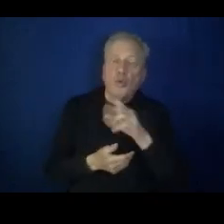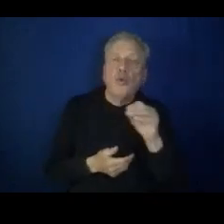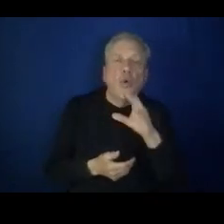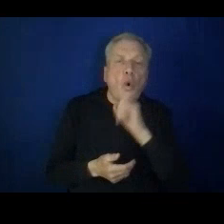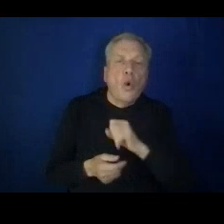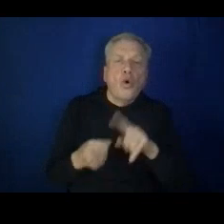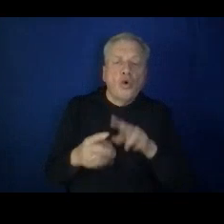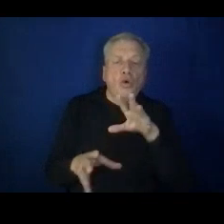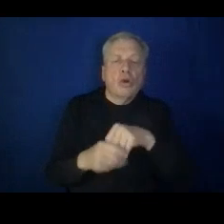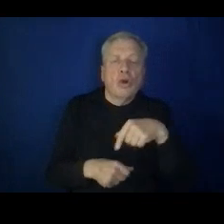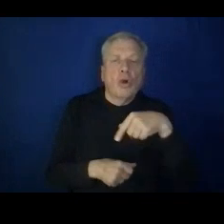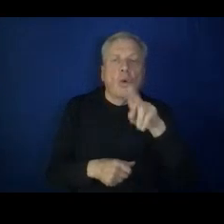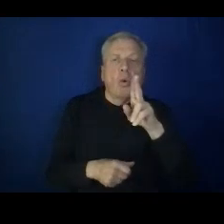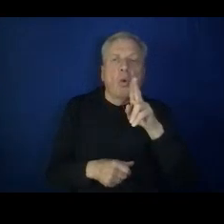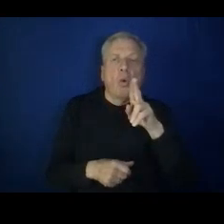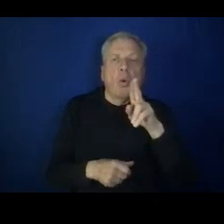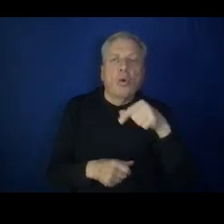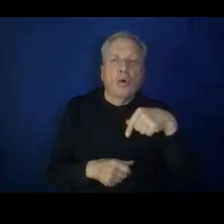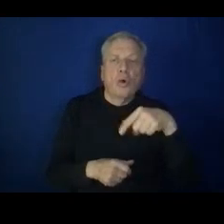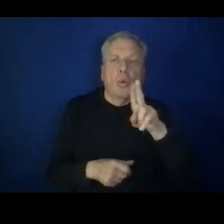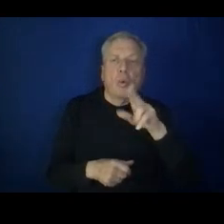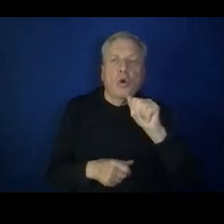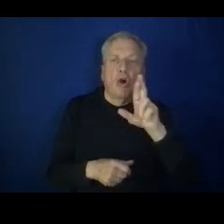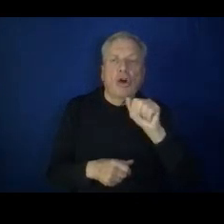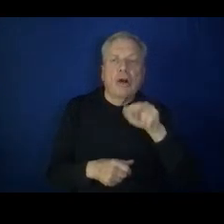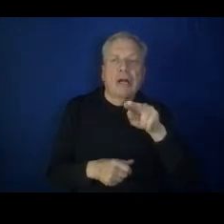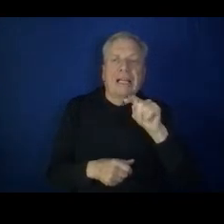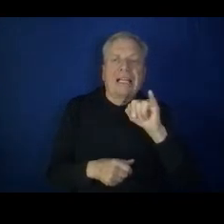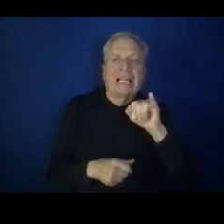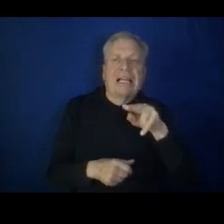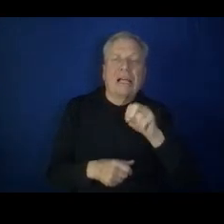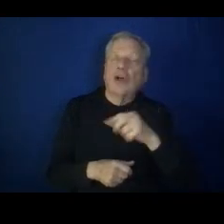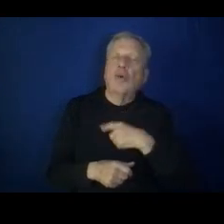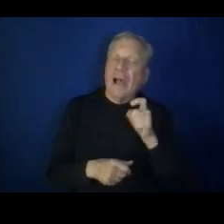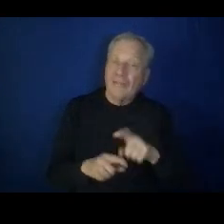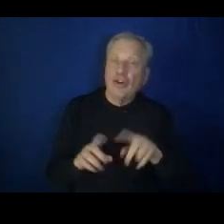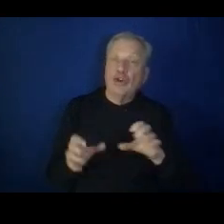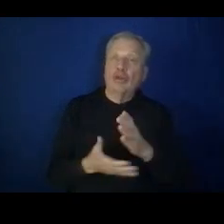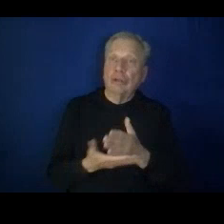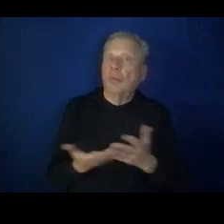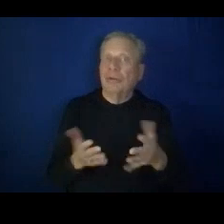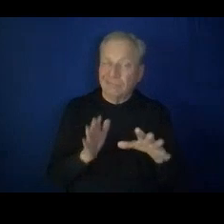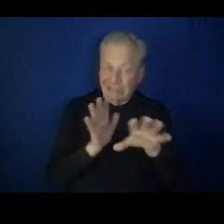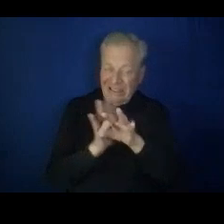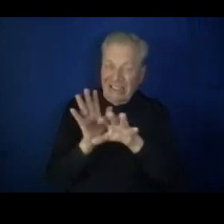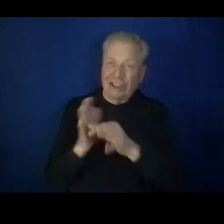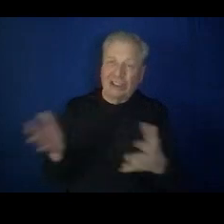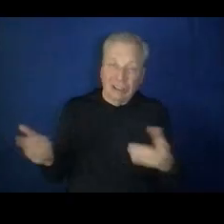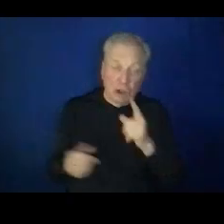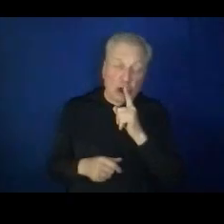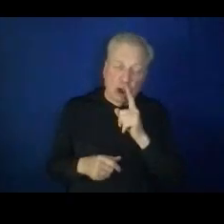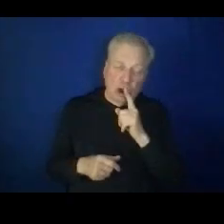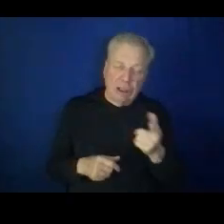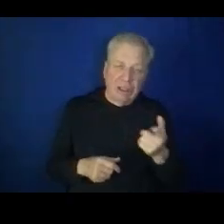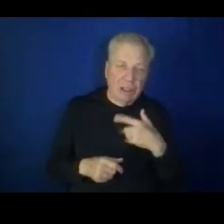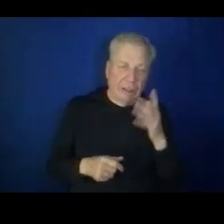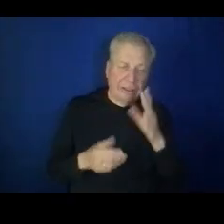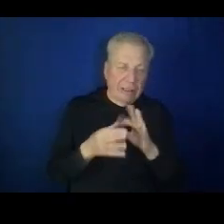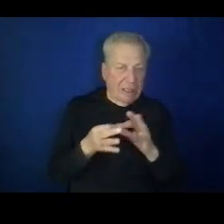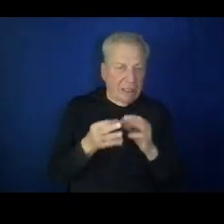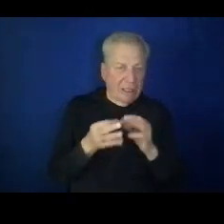enter quarantine. We have to do some selection, and we're gonna, let me talk about brucellosis